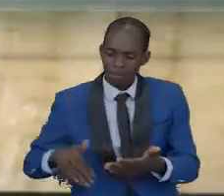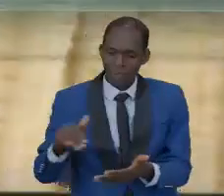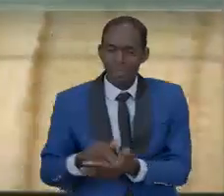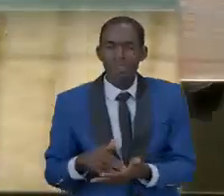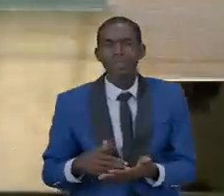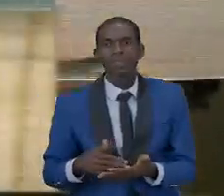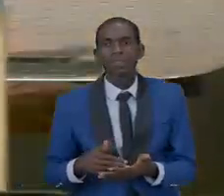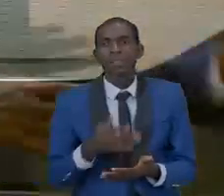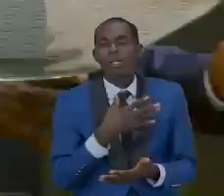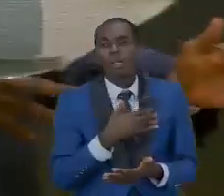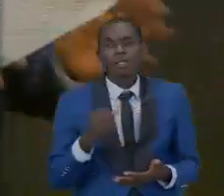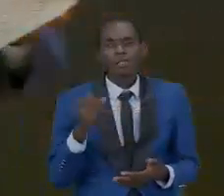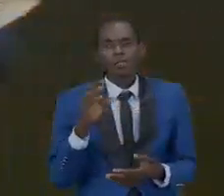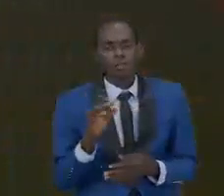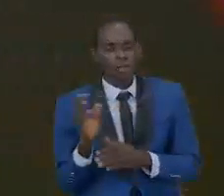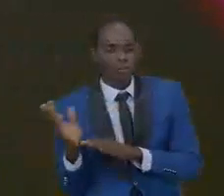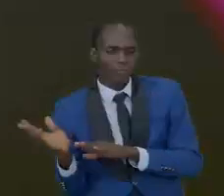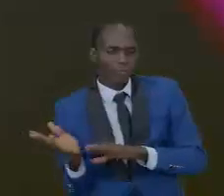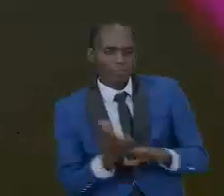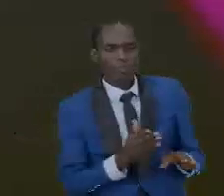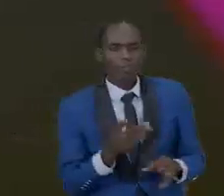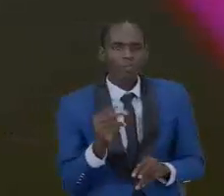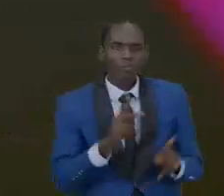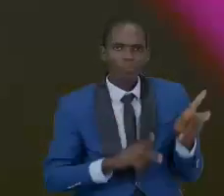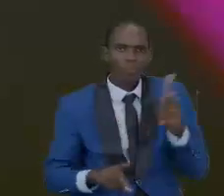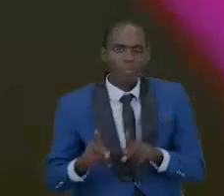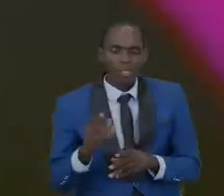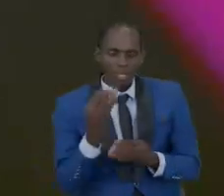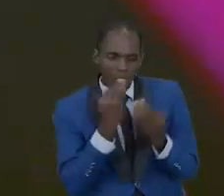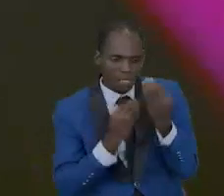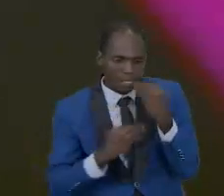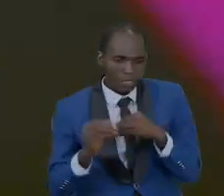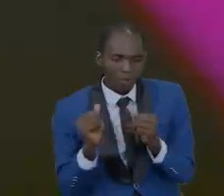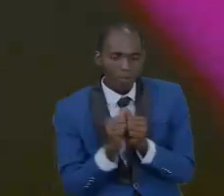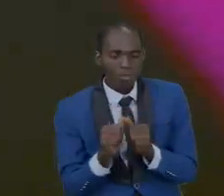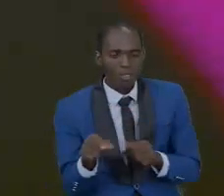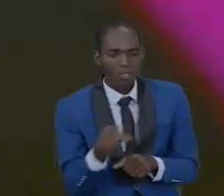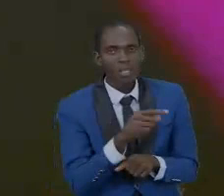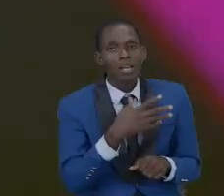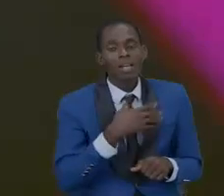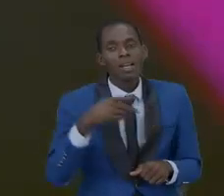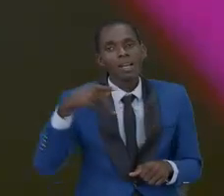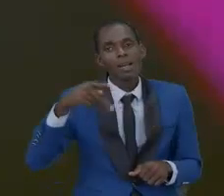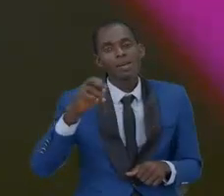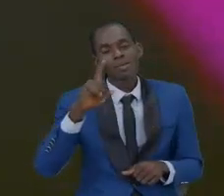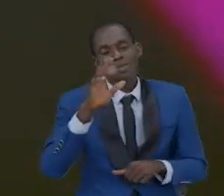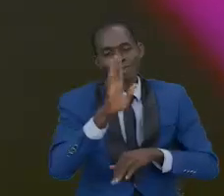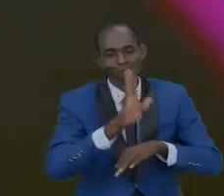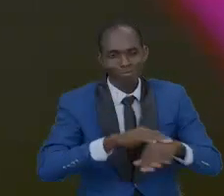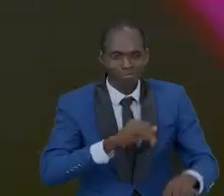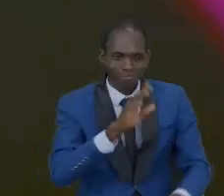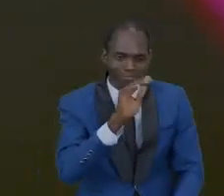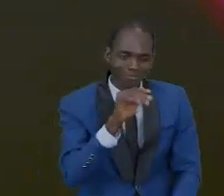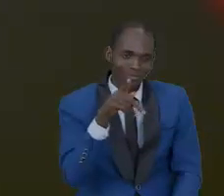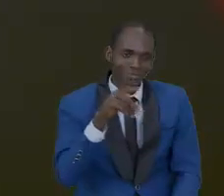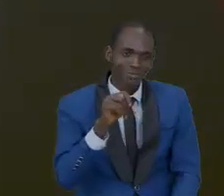allege those people it was eating with and therefore the apostles said Peter